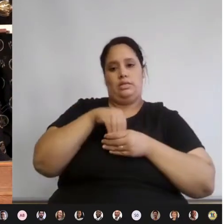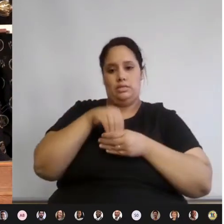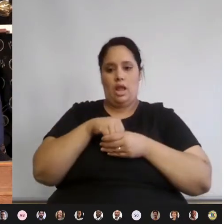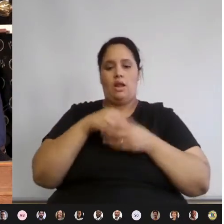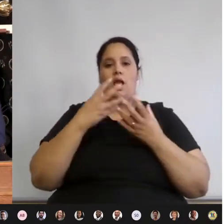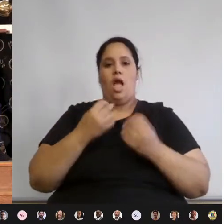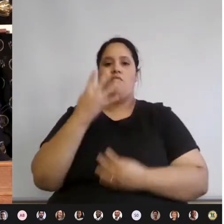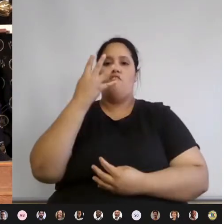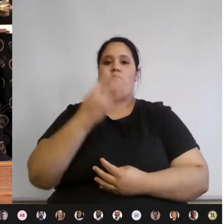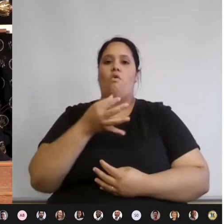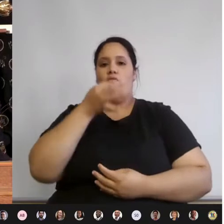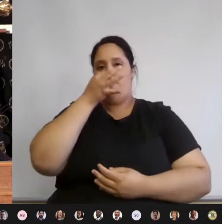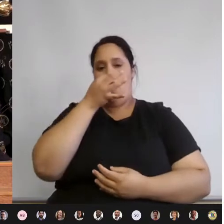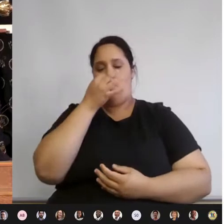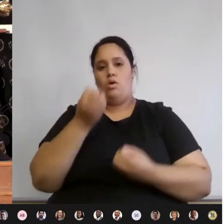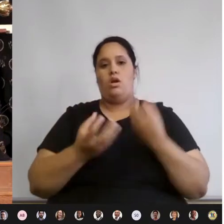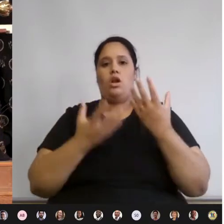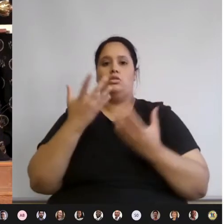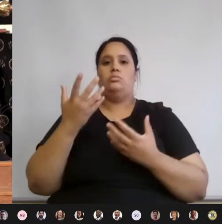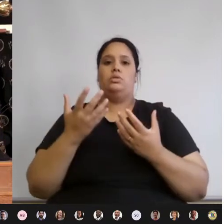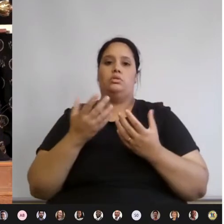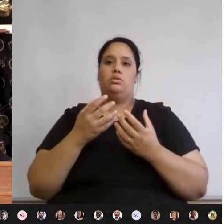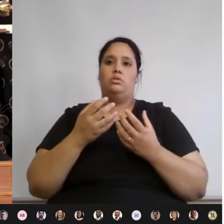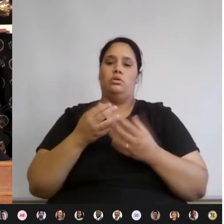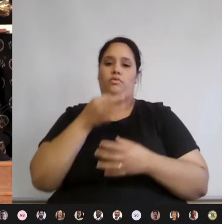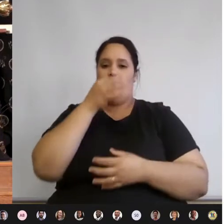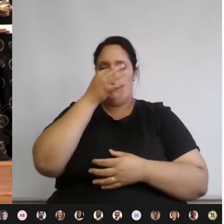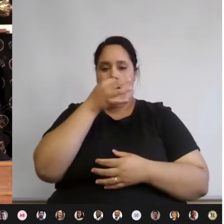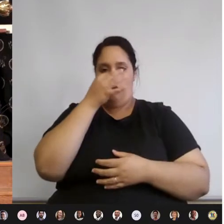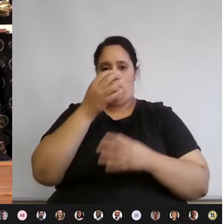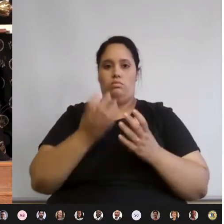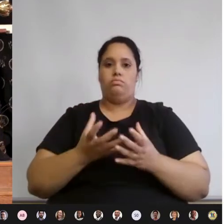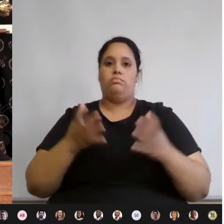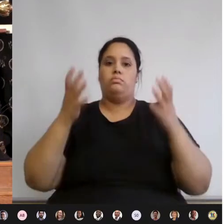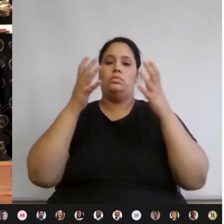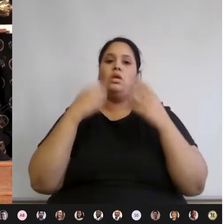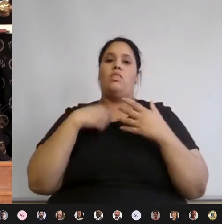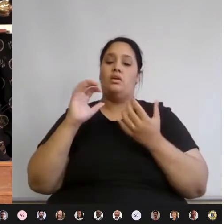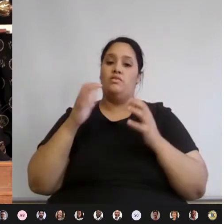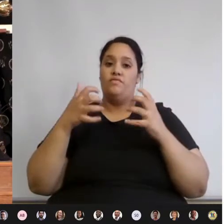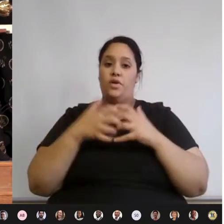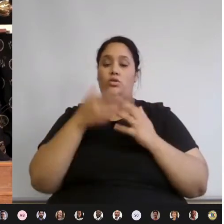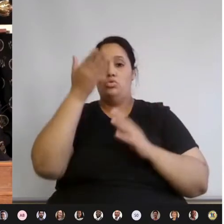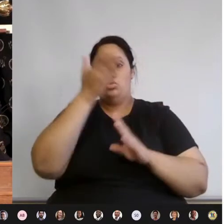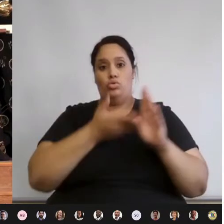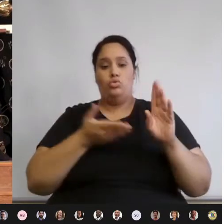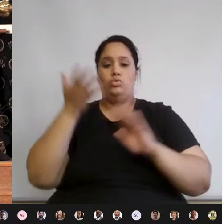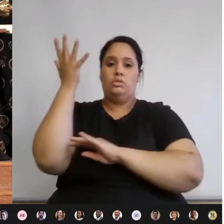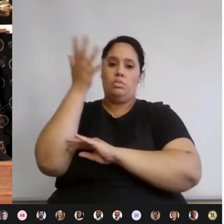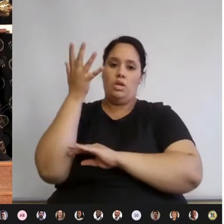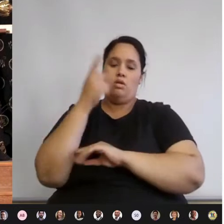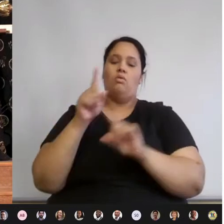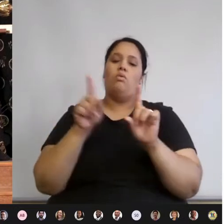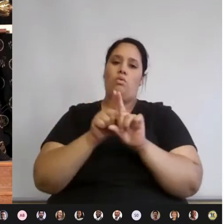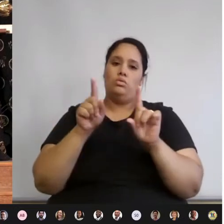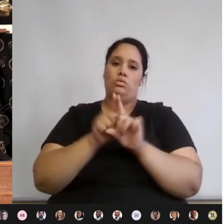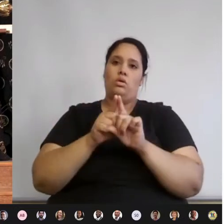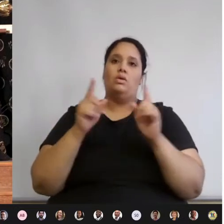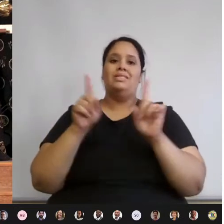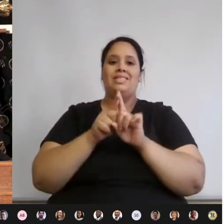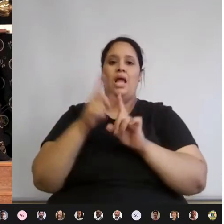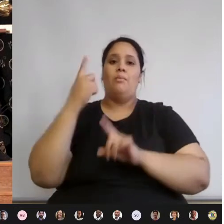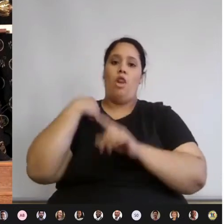4 flower arrangements, Mr. Speaker. And I think it would be only fitting if you as Speaker also, like we did last